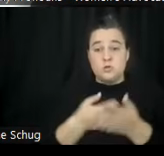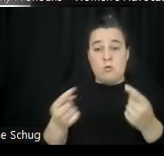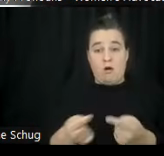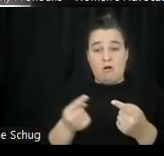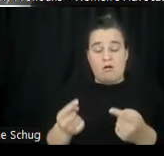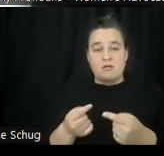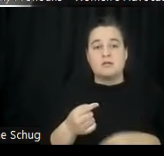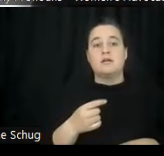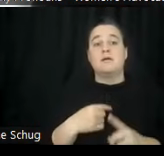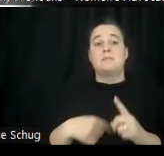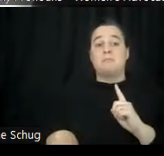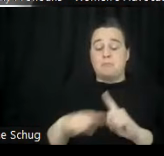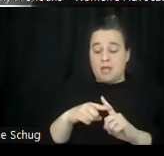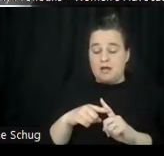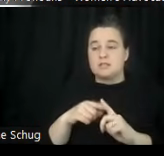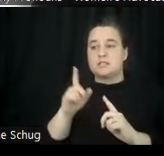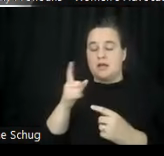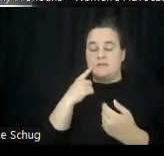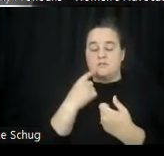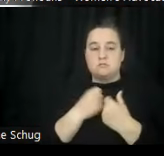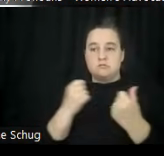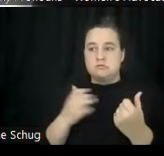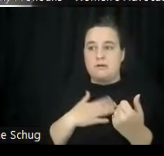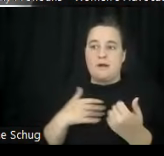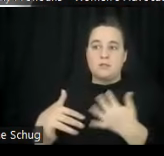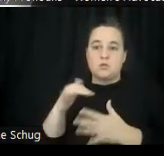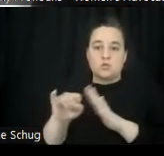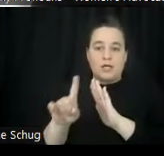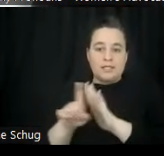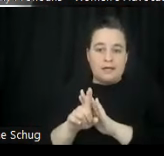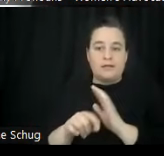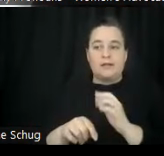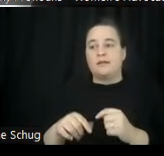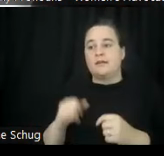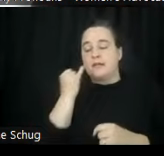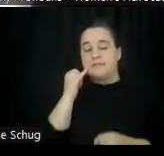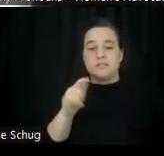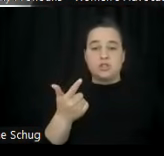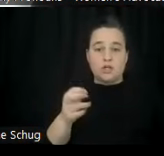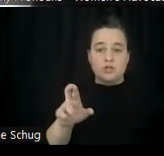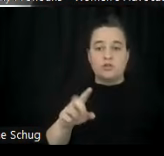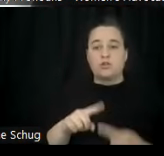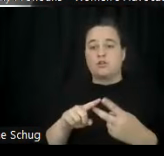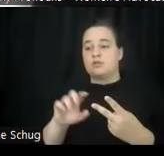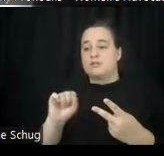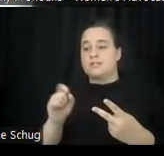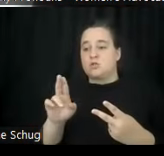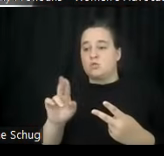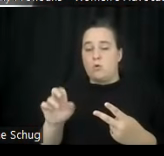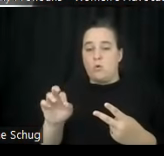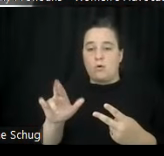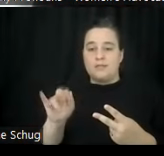have to face the results of revealing their social identities, whether it's gender identity or sexual orientation, and also